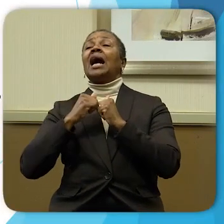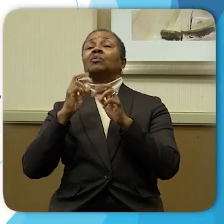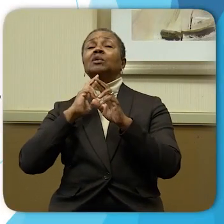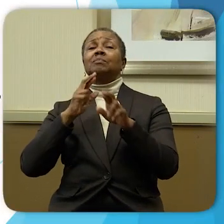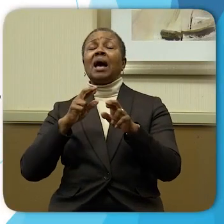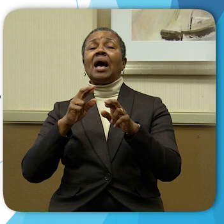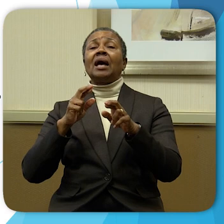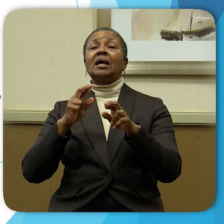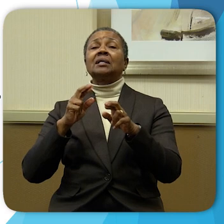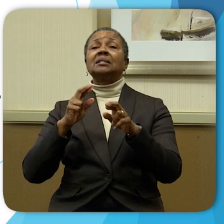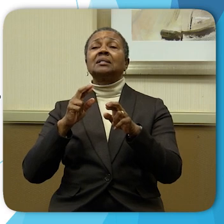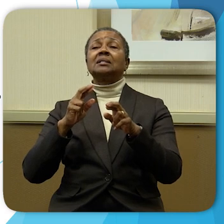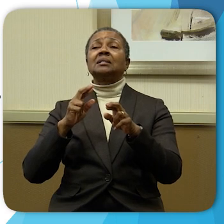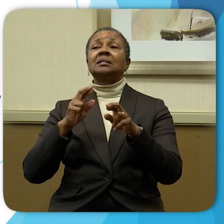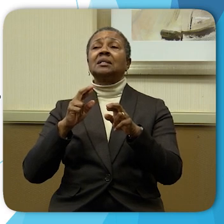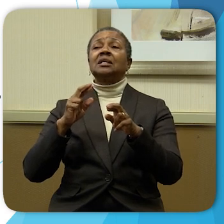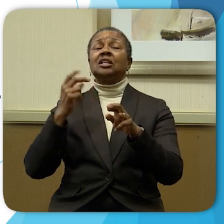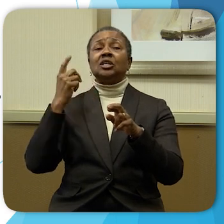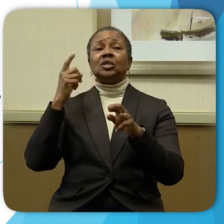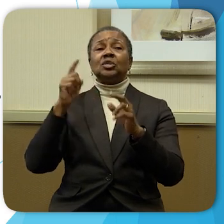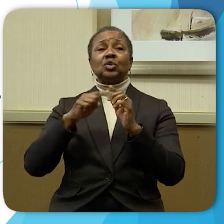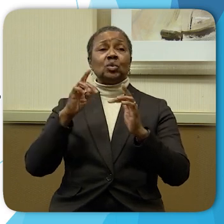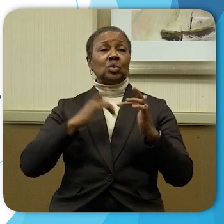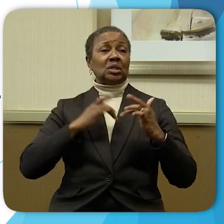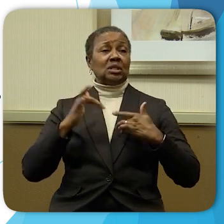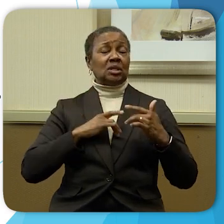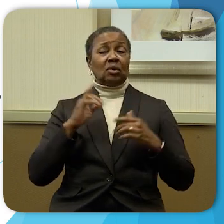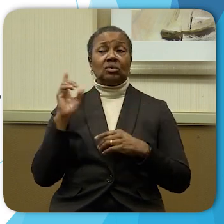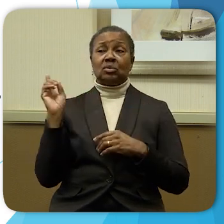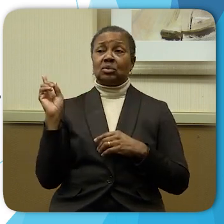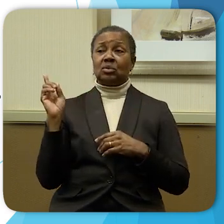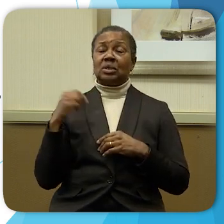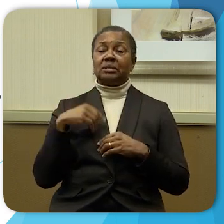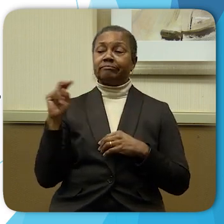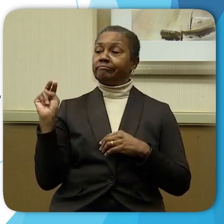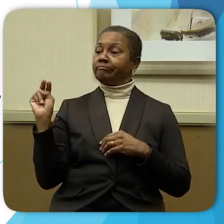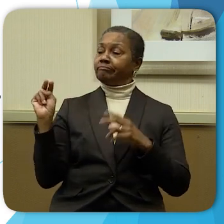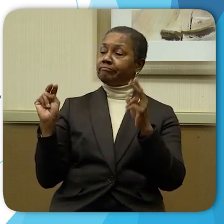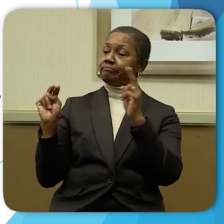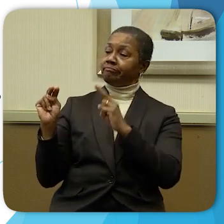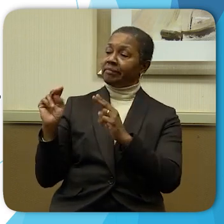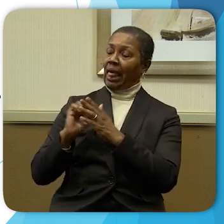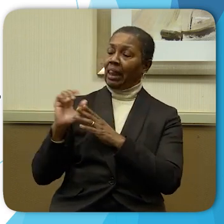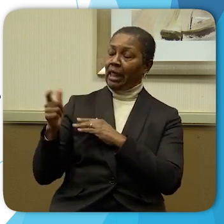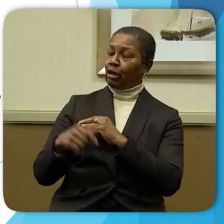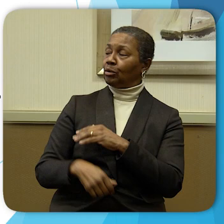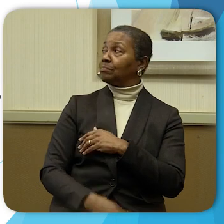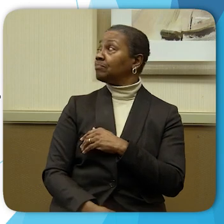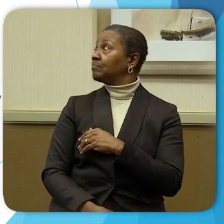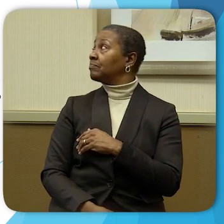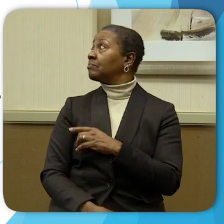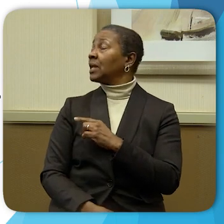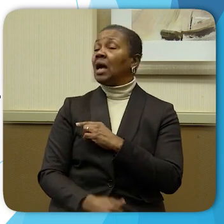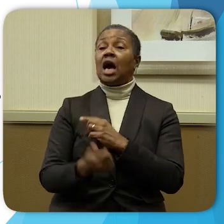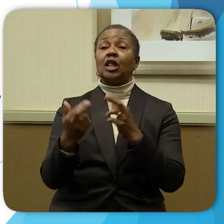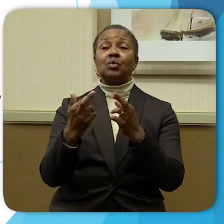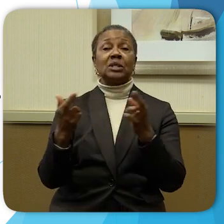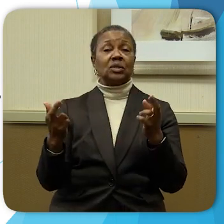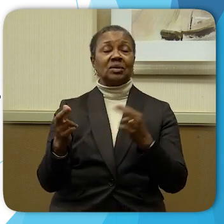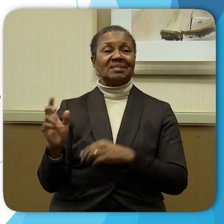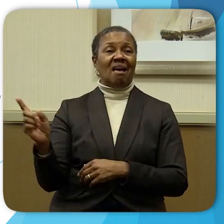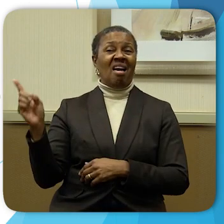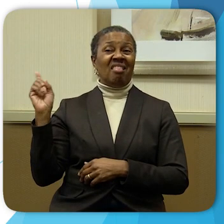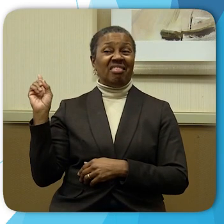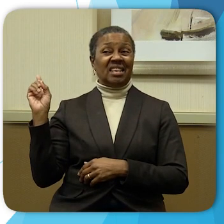respond to concerns. So you could take a look at some of that later. Some other resources. So